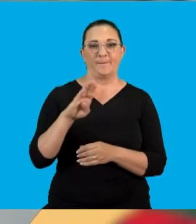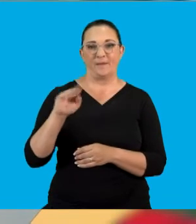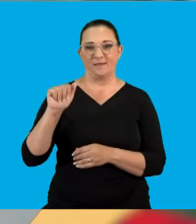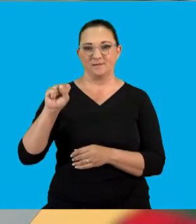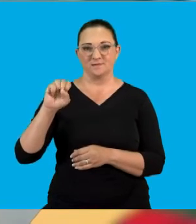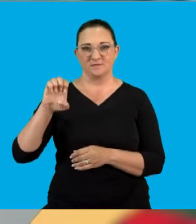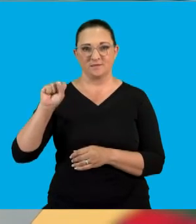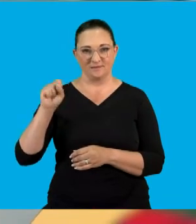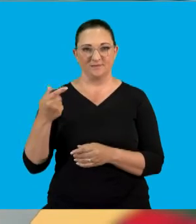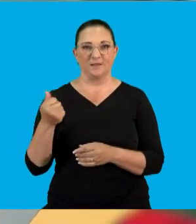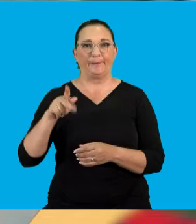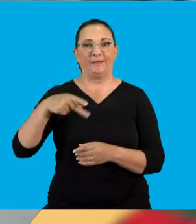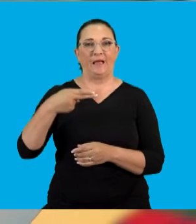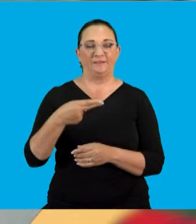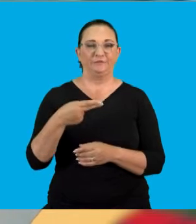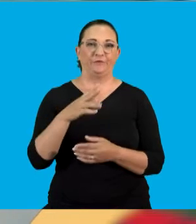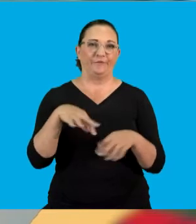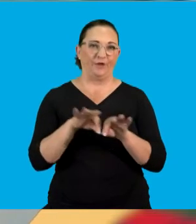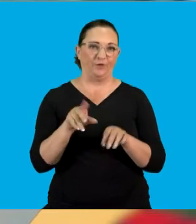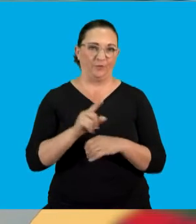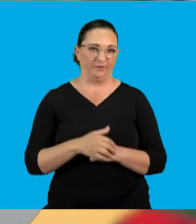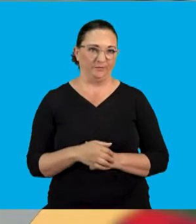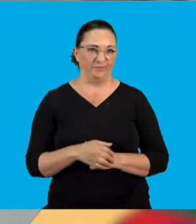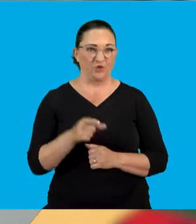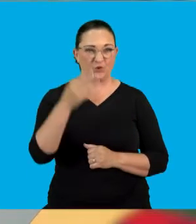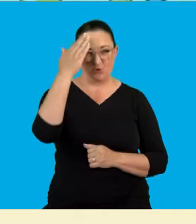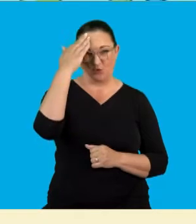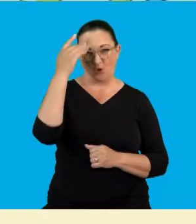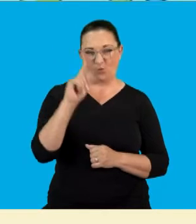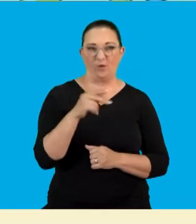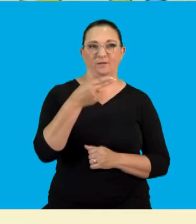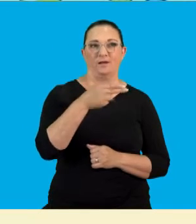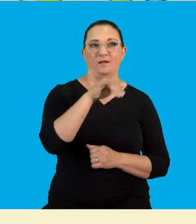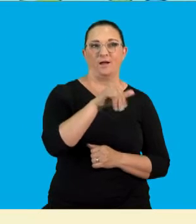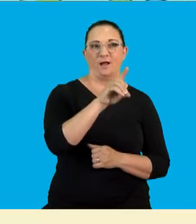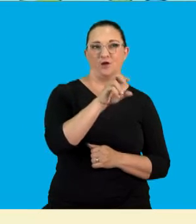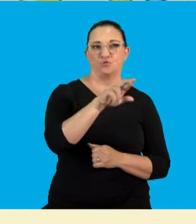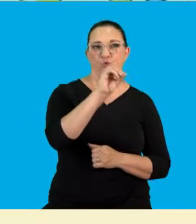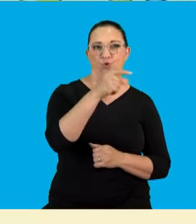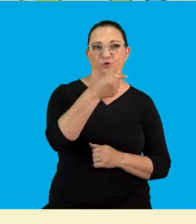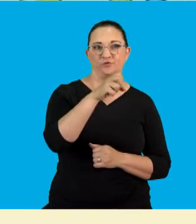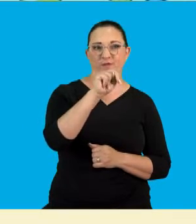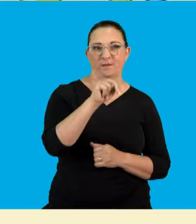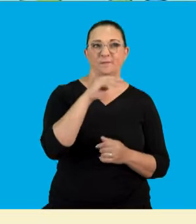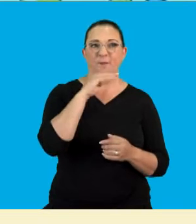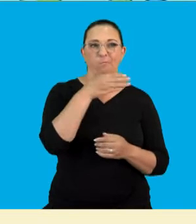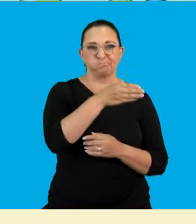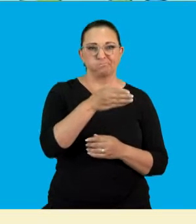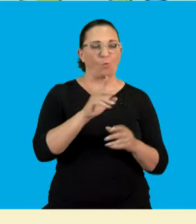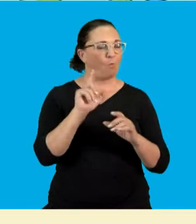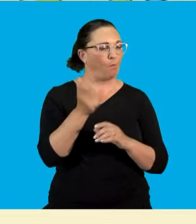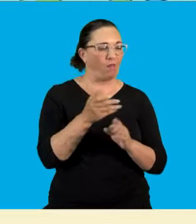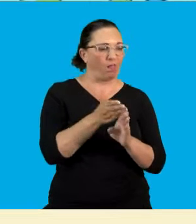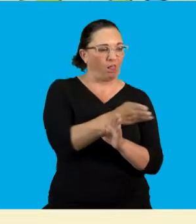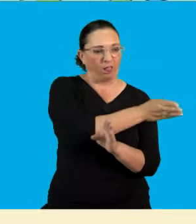value. So now, before we start, did you know that hydrogen is present in all types of acids? So during this